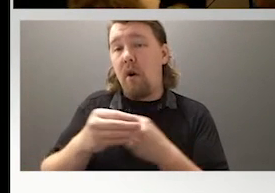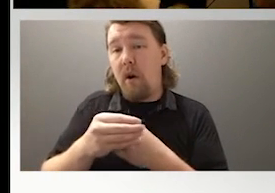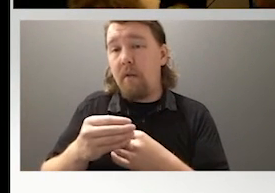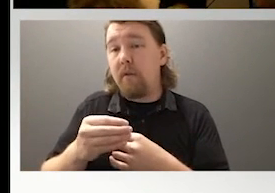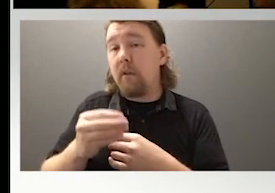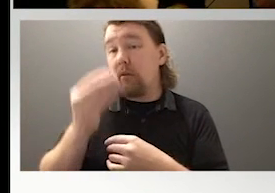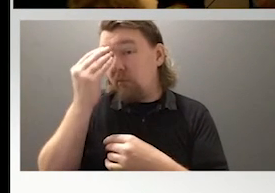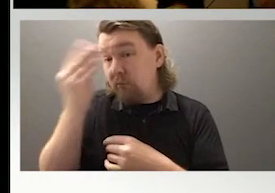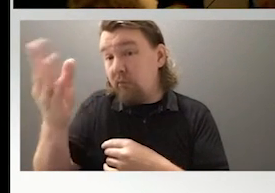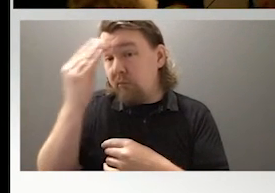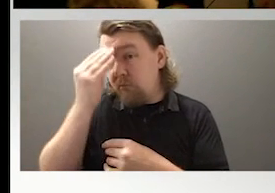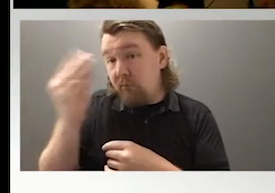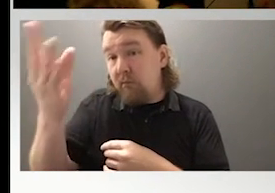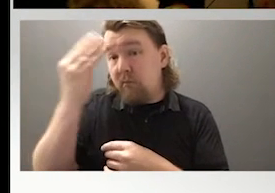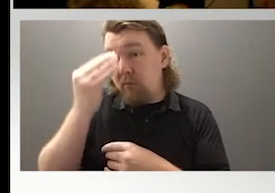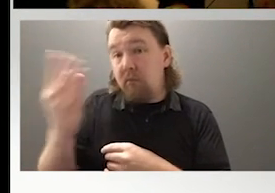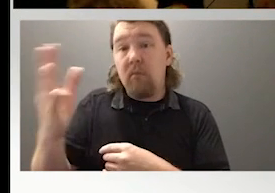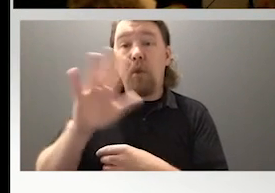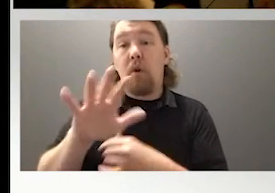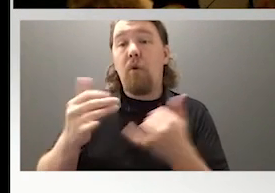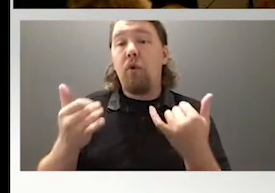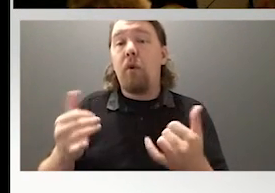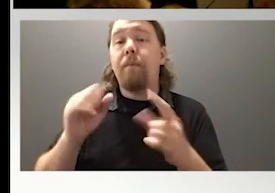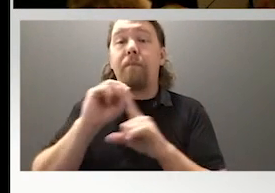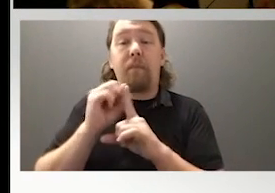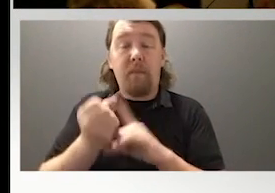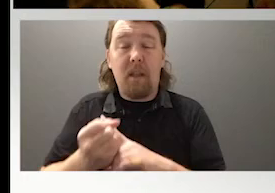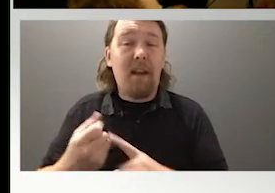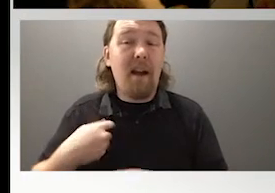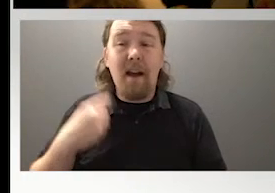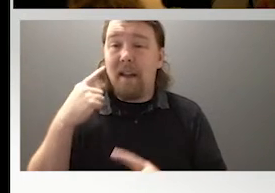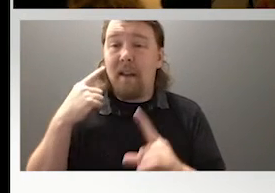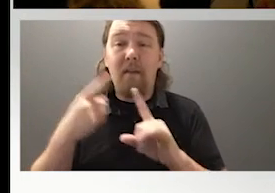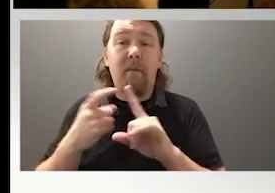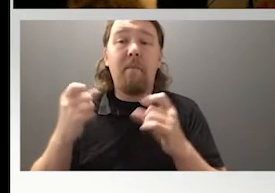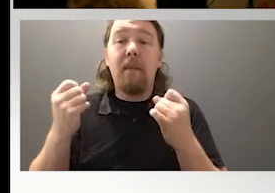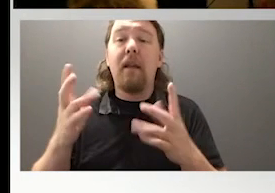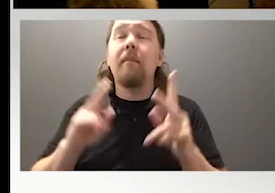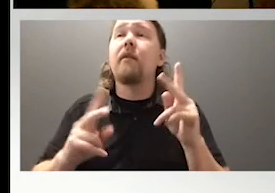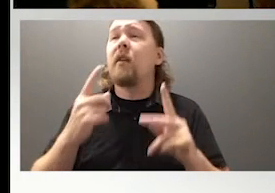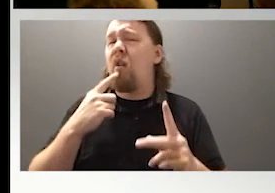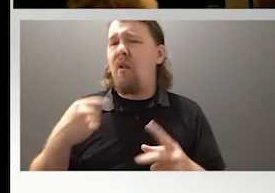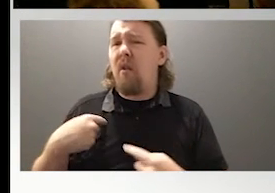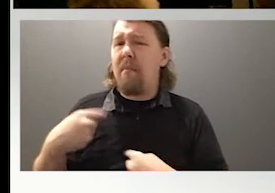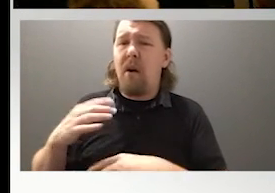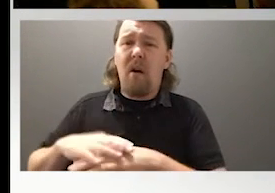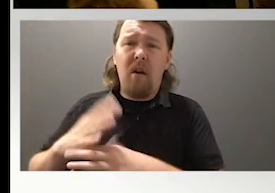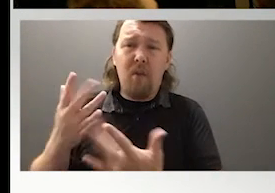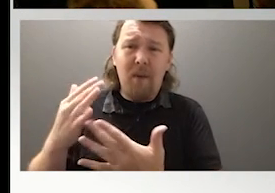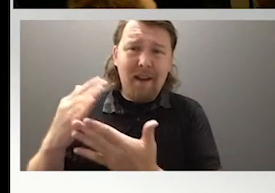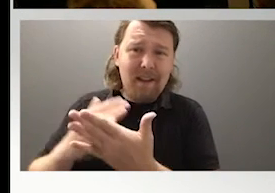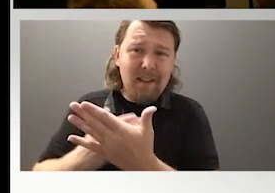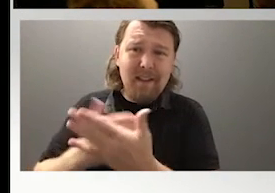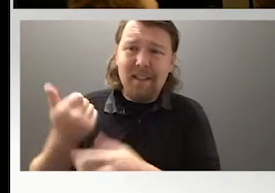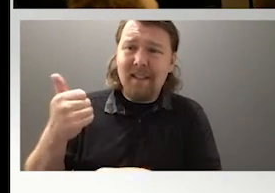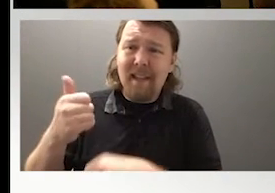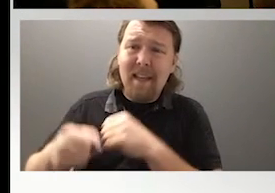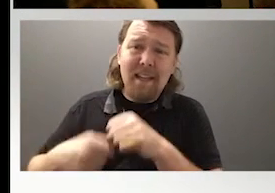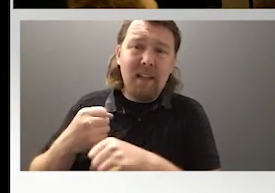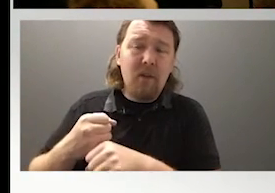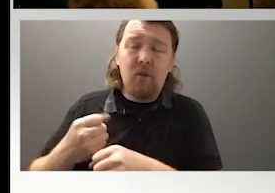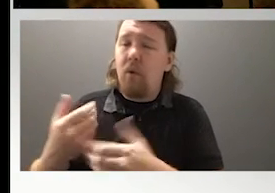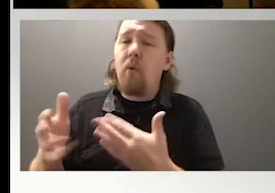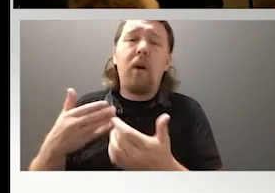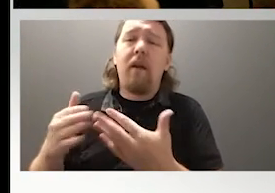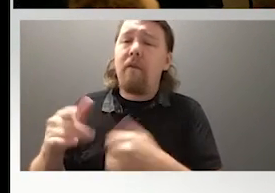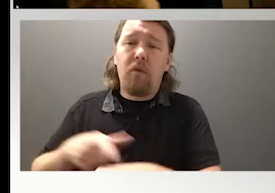updated on your current situation. I hear from a lot of people who say, I've been on the waiting list for 10 years or however long.